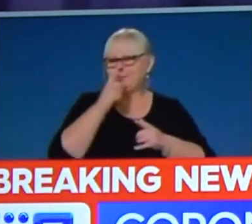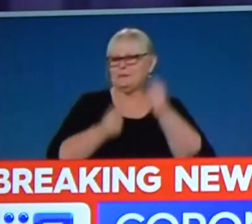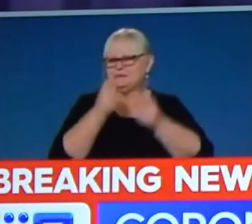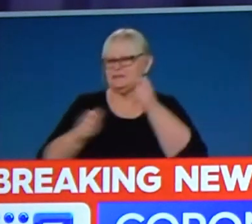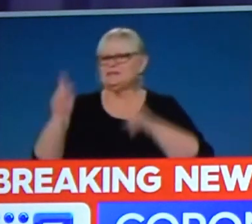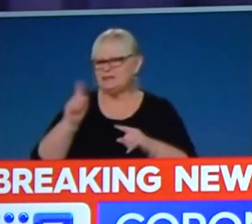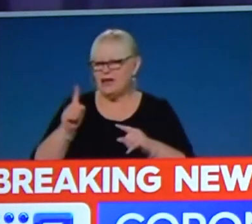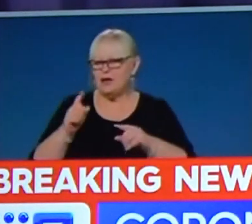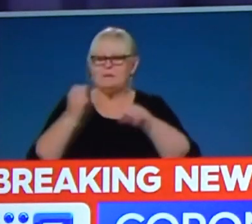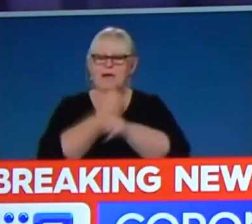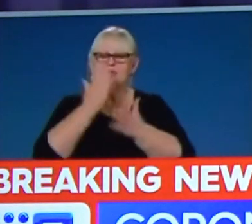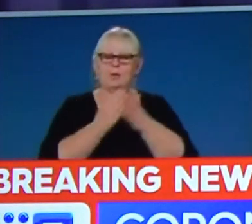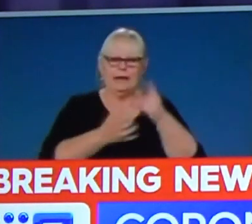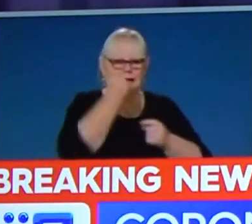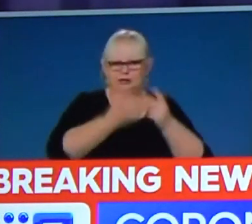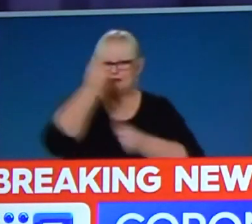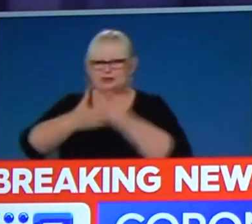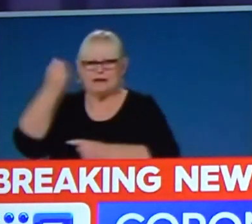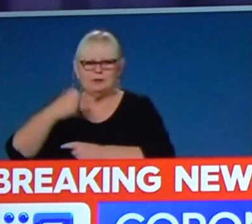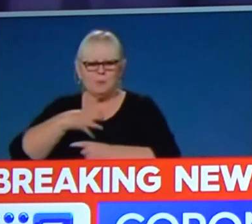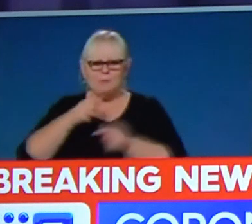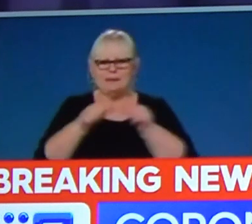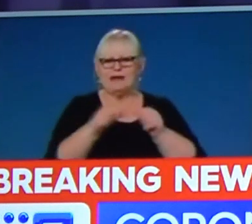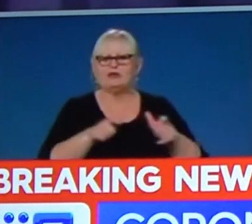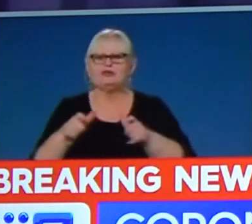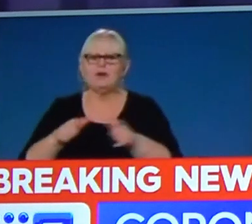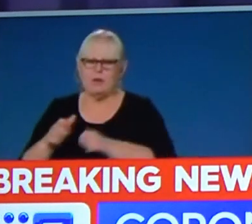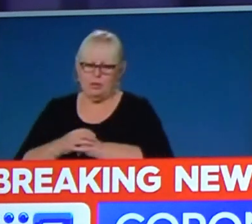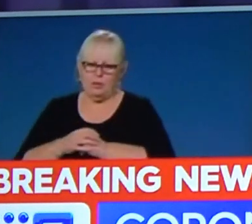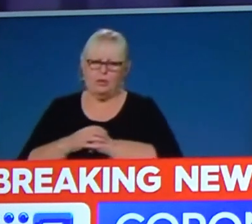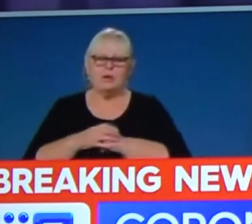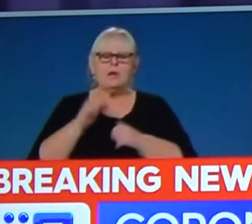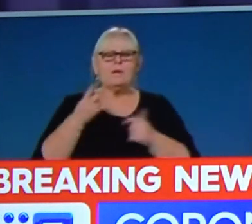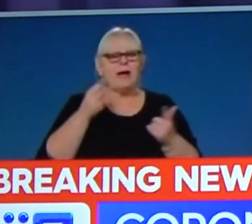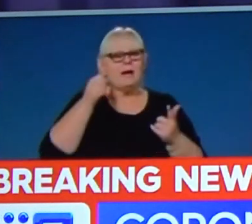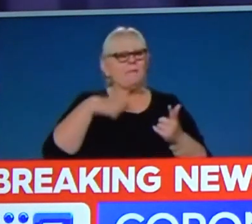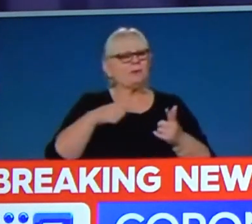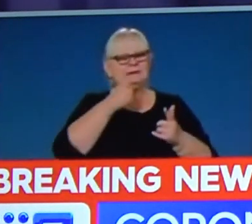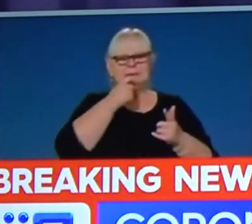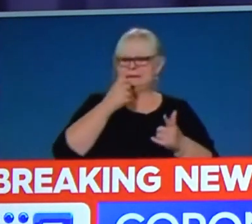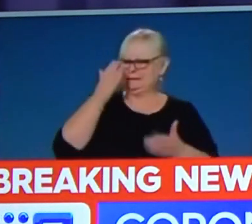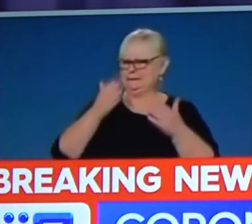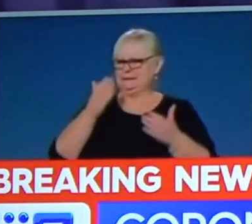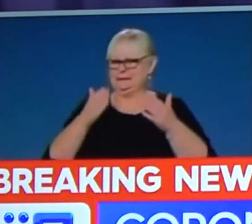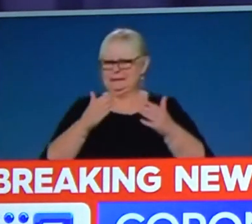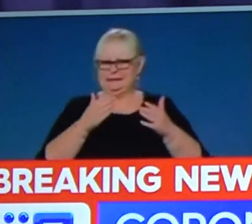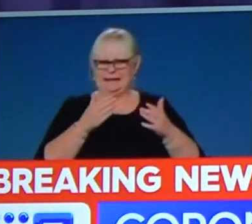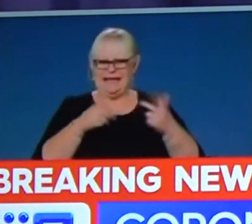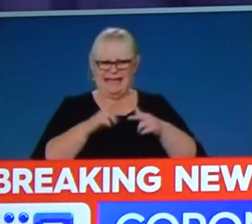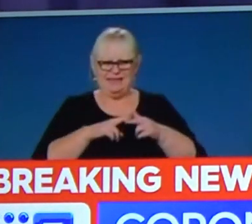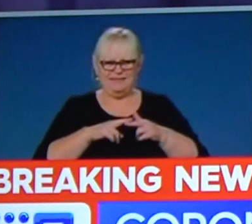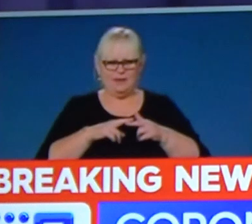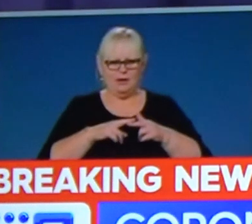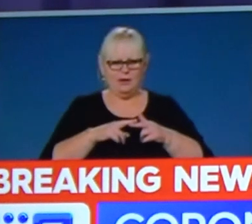to make sure that we can detect and bring under control. But because we are not sure that these measures that we put